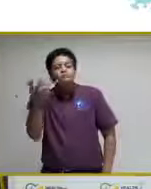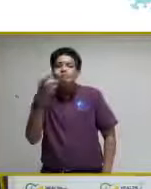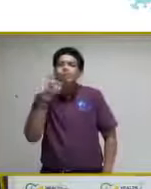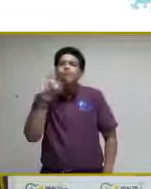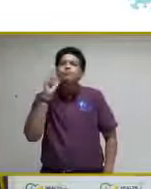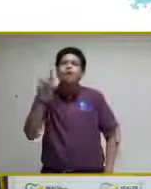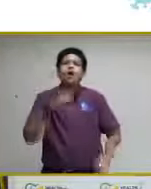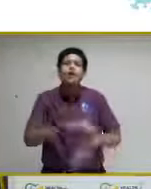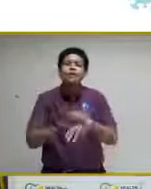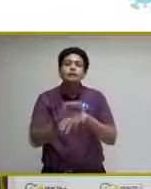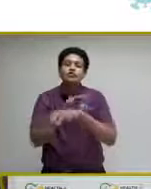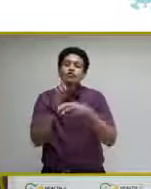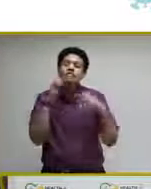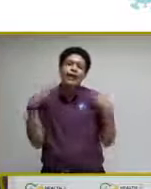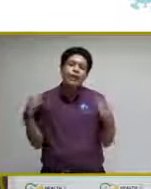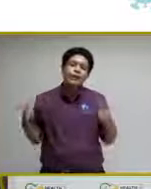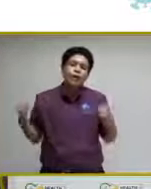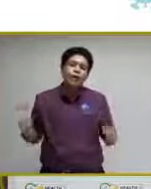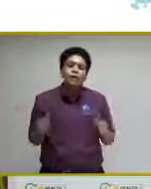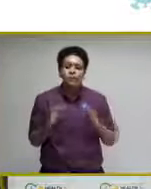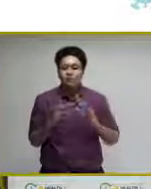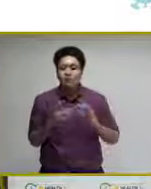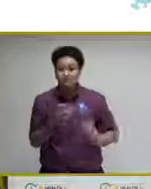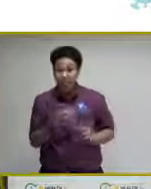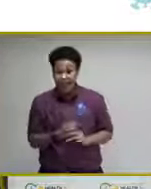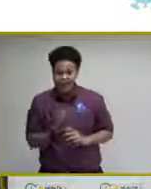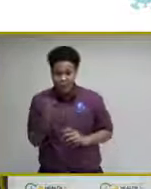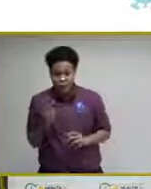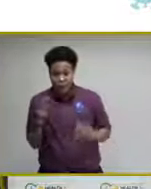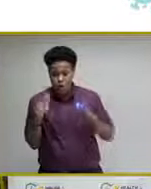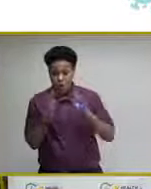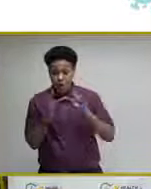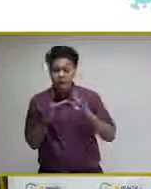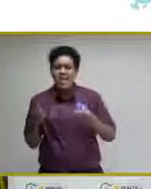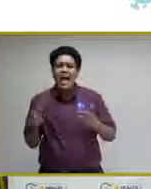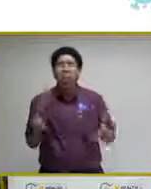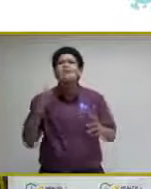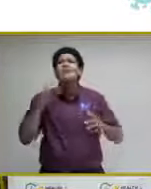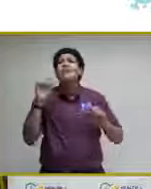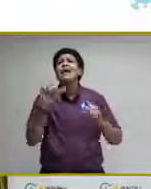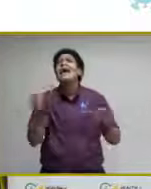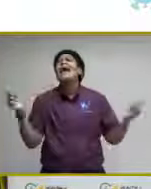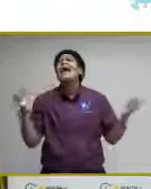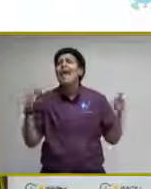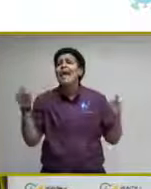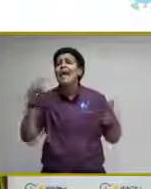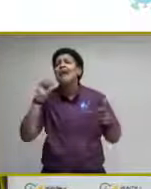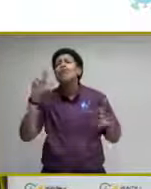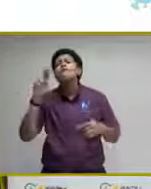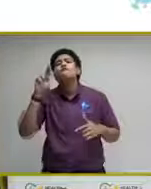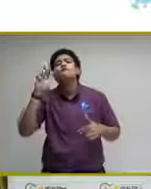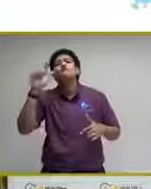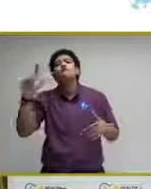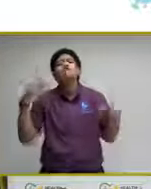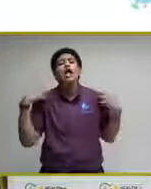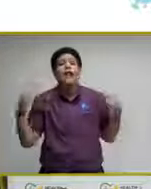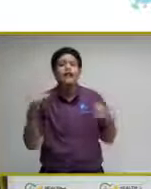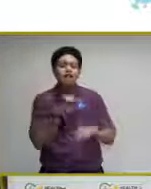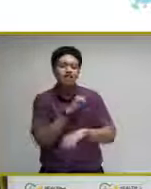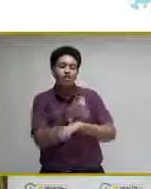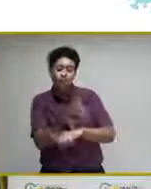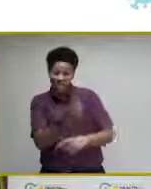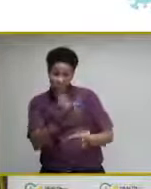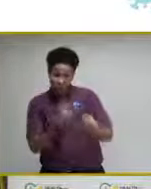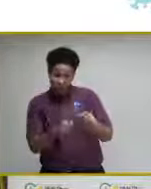go on the Ministry of Health and Wellness's website or the website of any of the regional health authorities